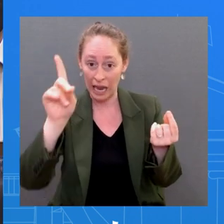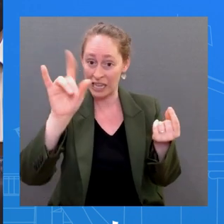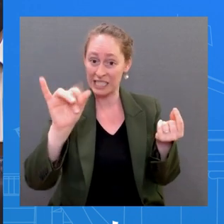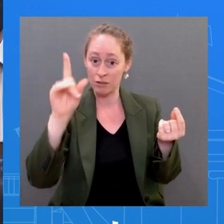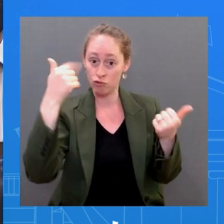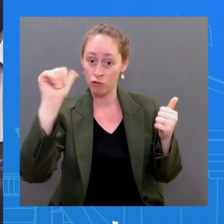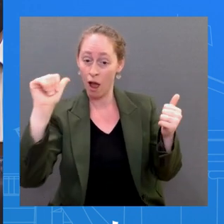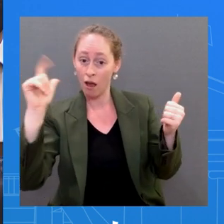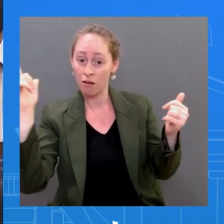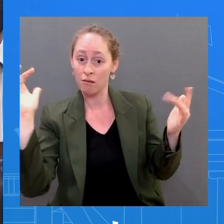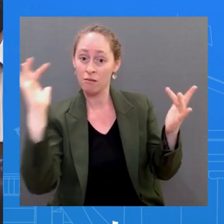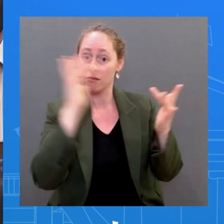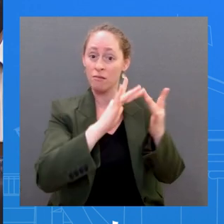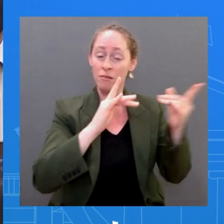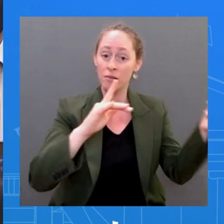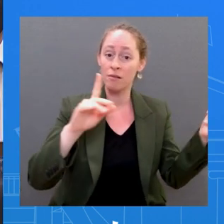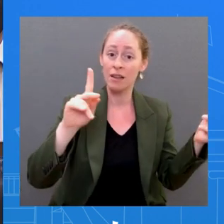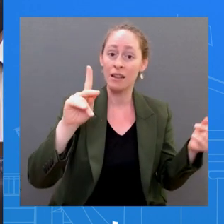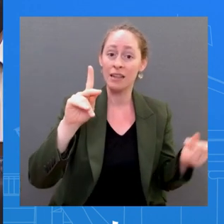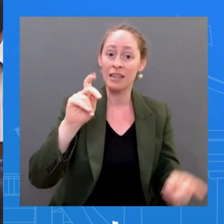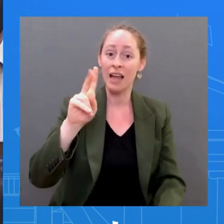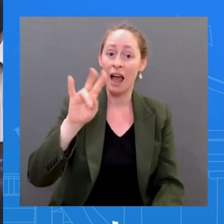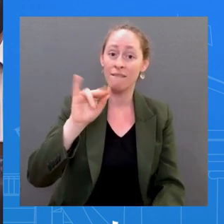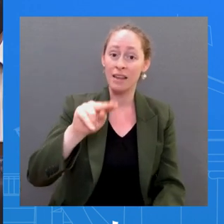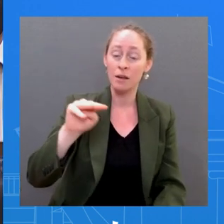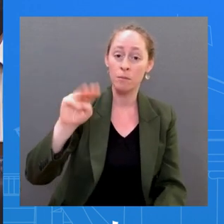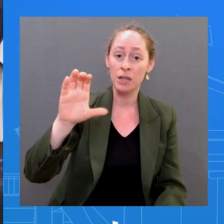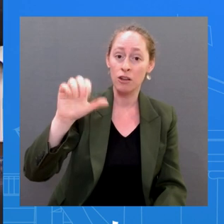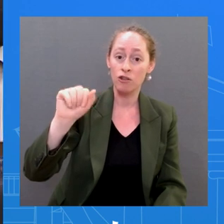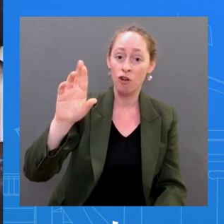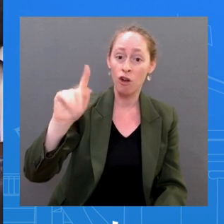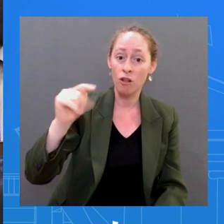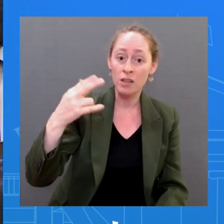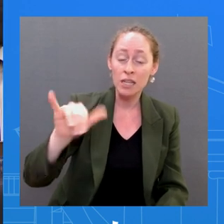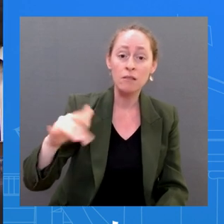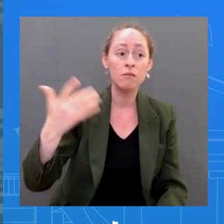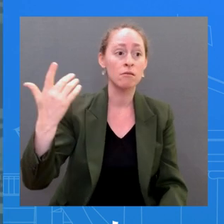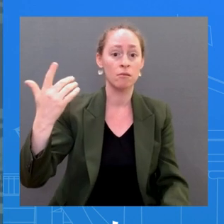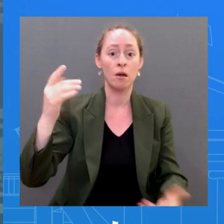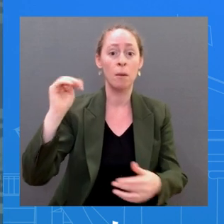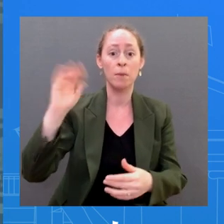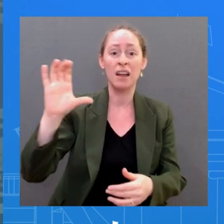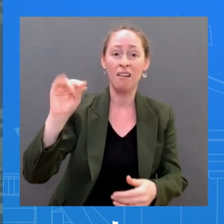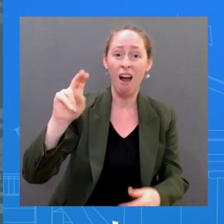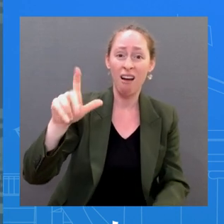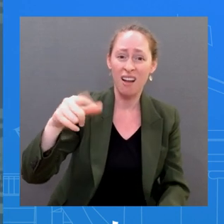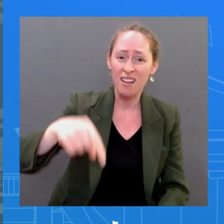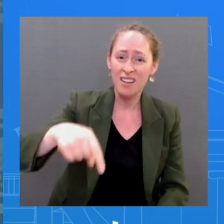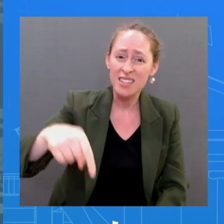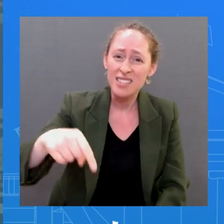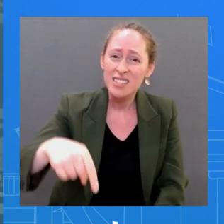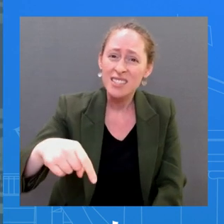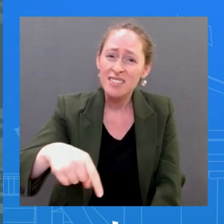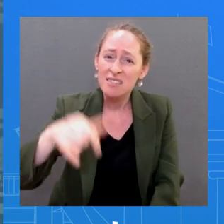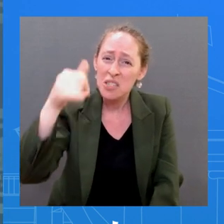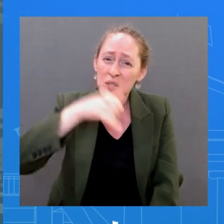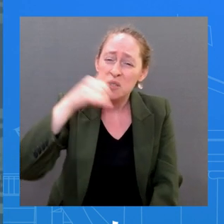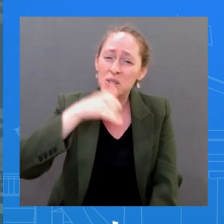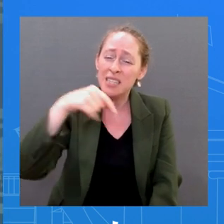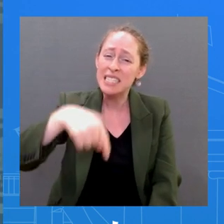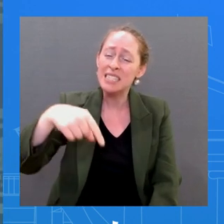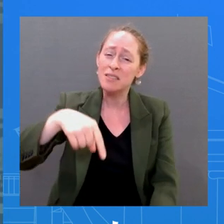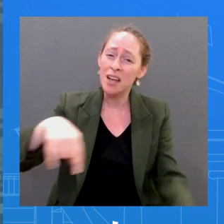to Mitch McConnell about, hey, this is important, we ought to be on the same page with this? So the president has been really clear, right? He